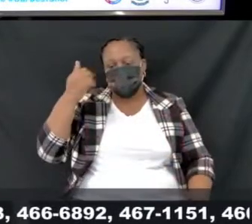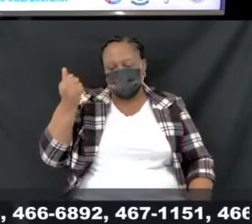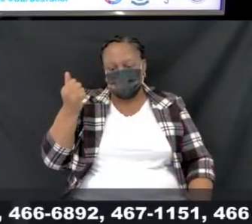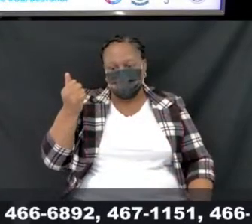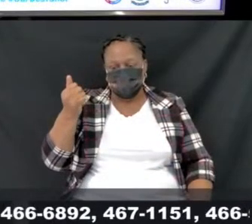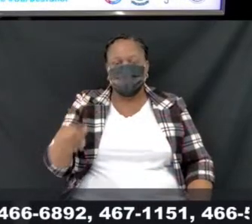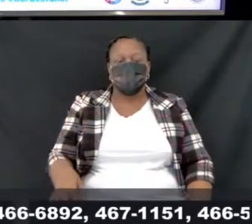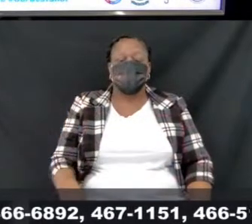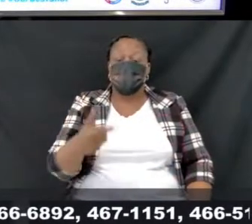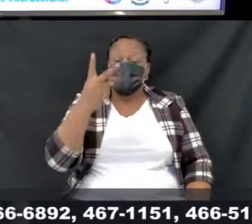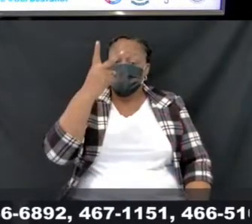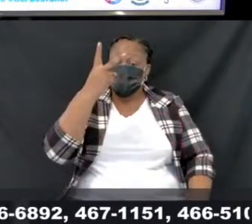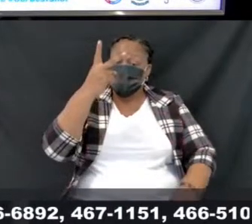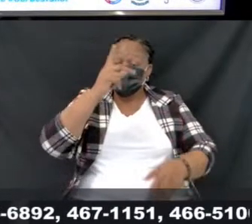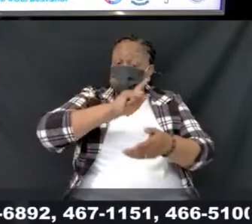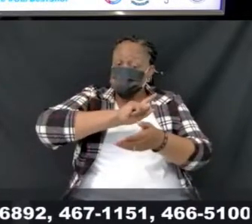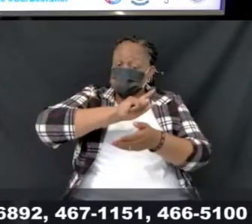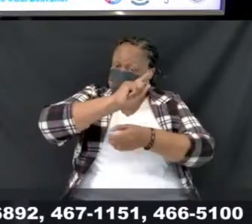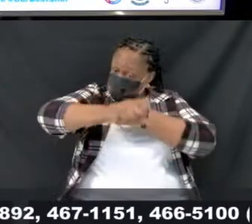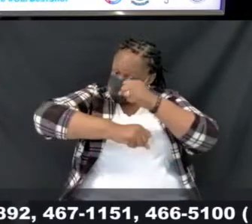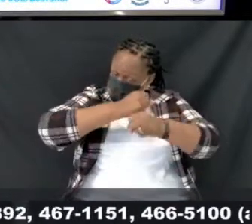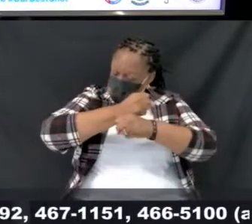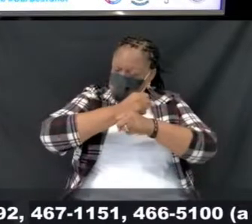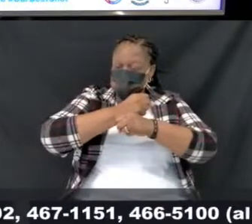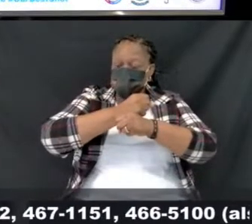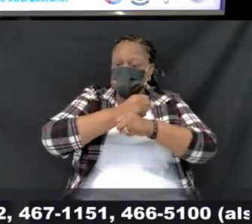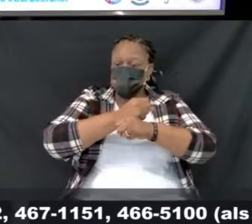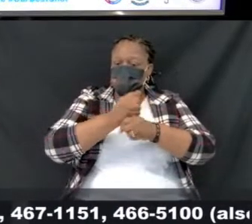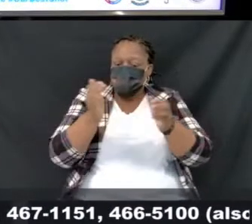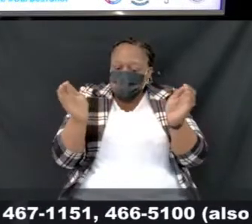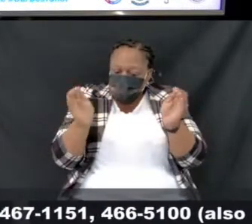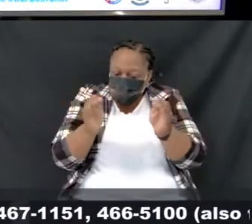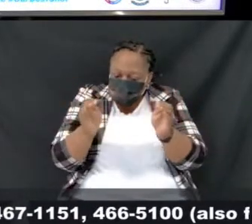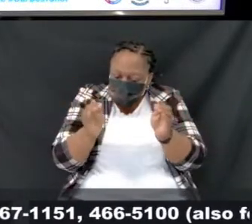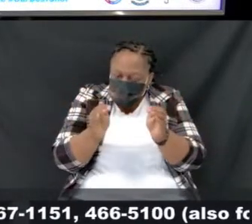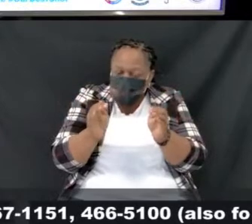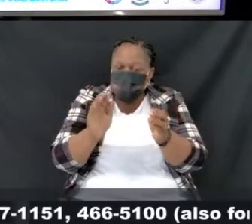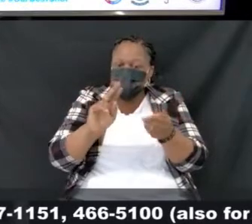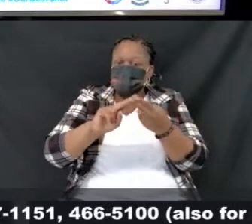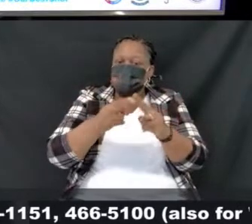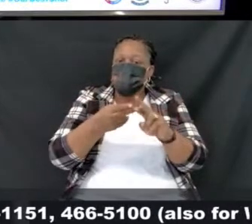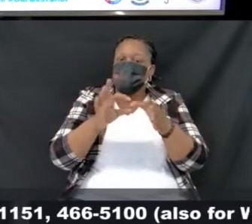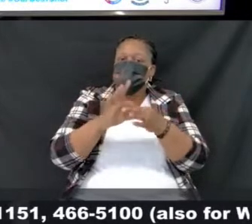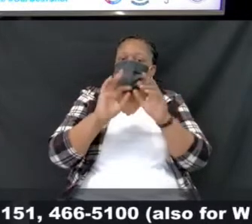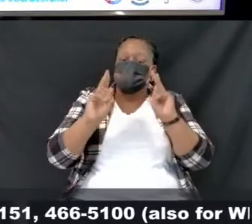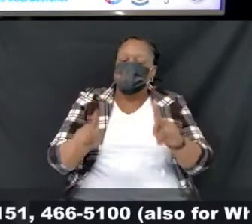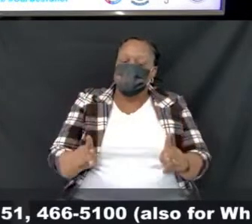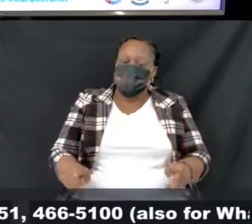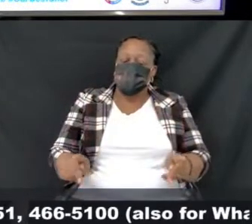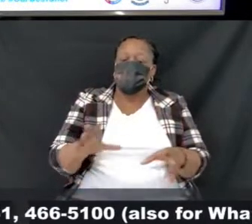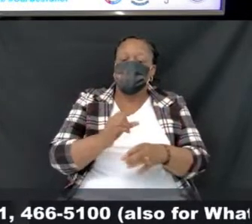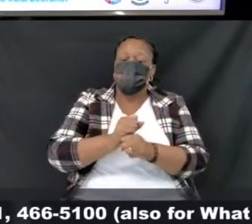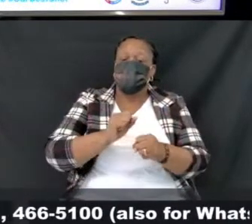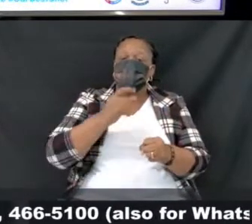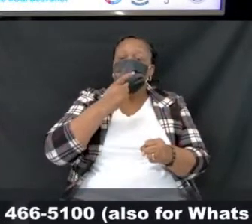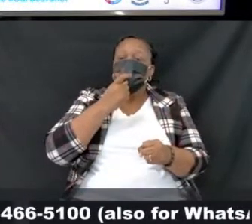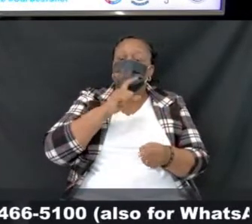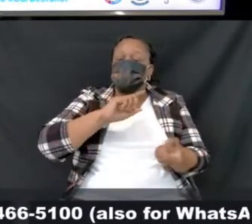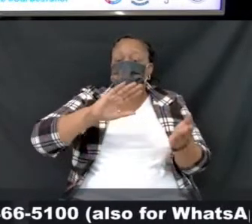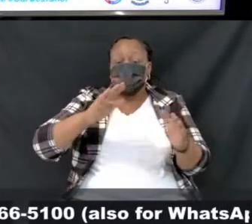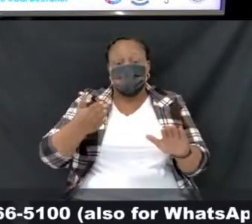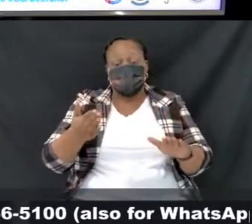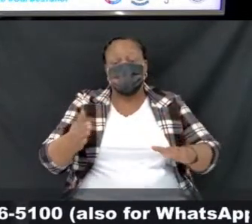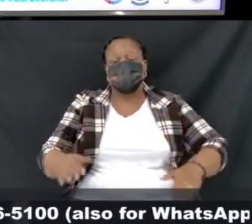have successfully contained the virus. We have limited hospitalizations and death. We launched a successful vaccination